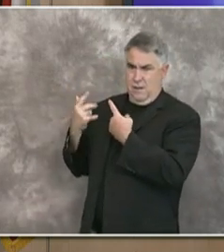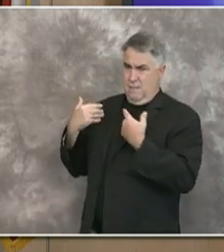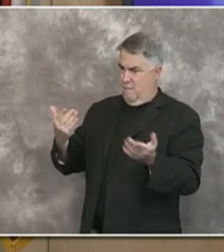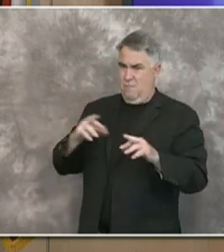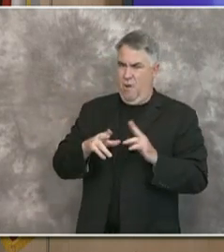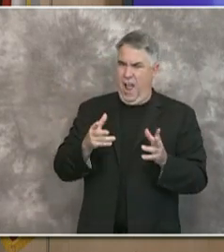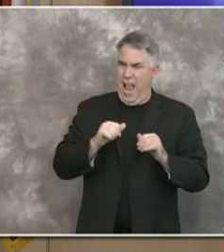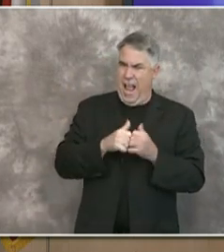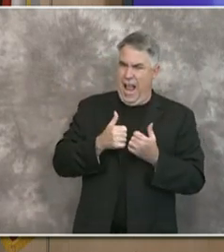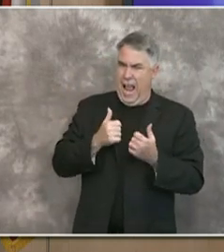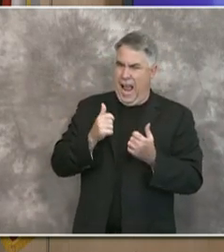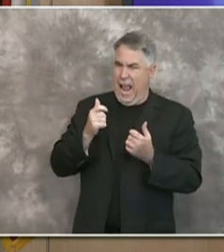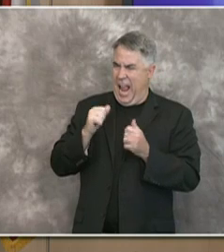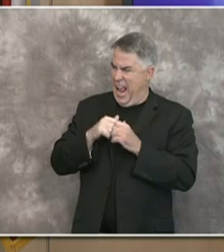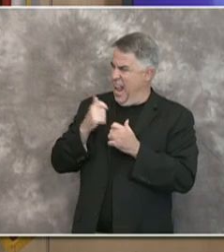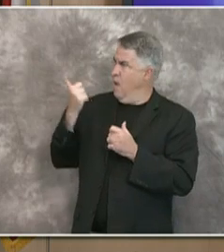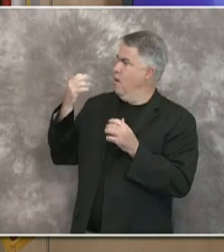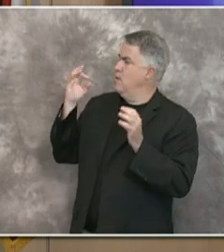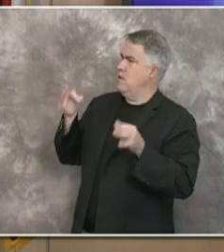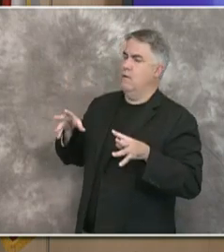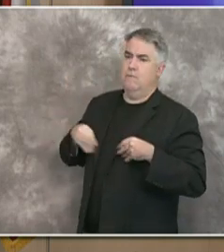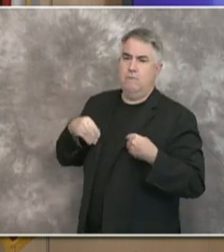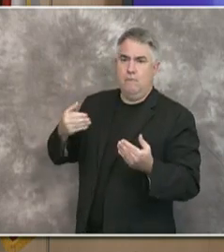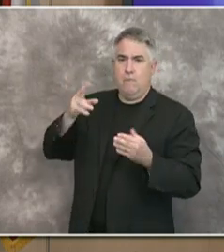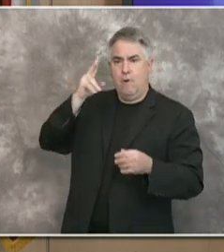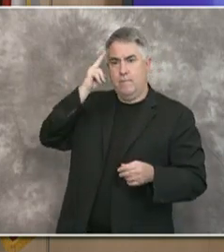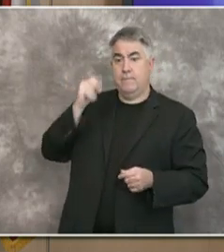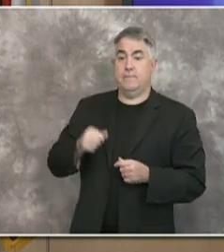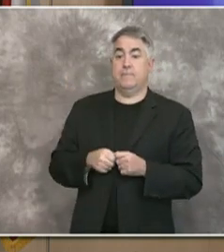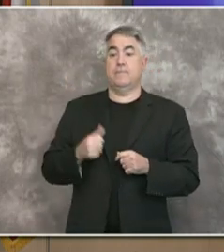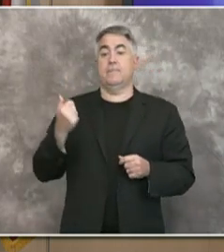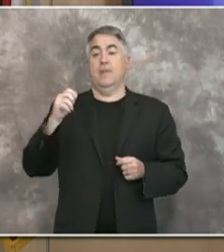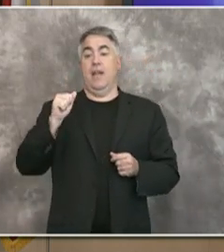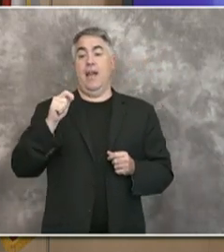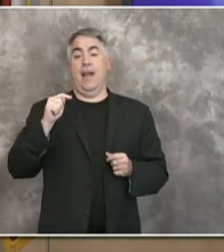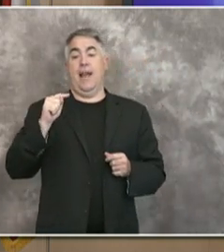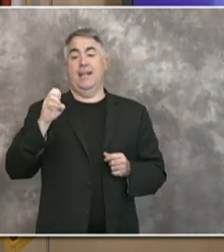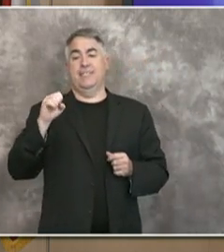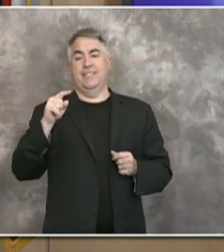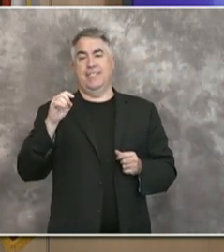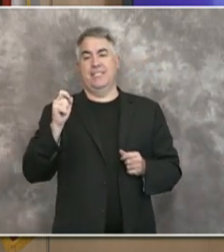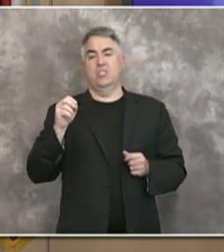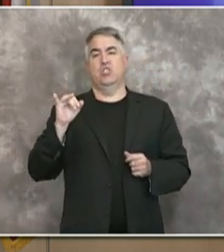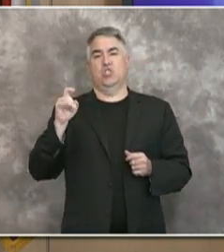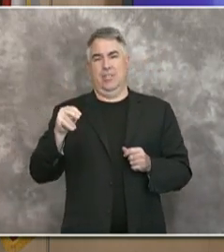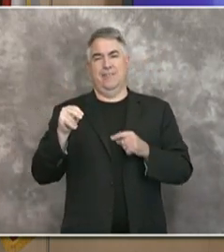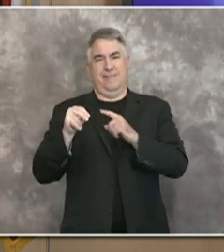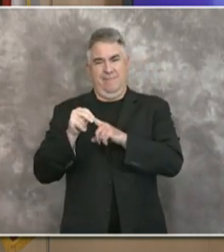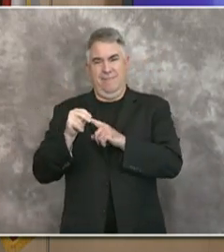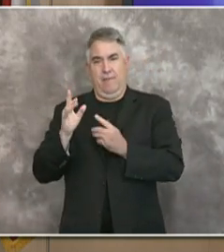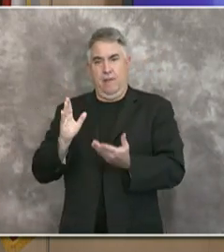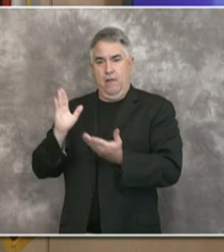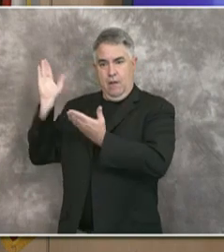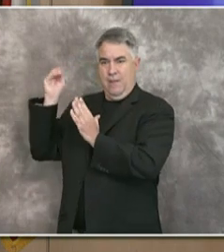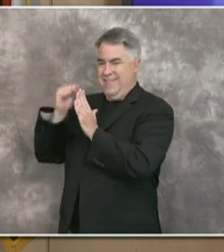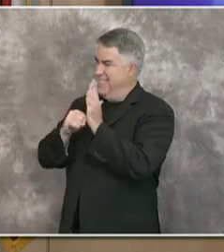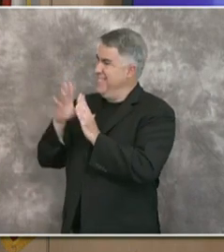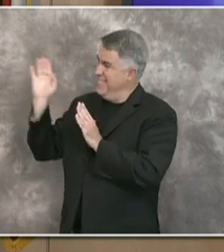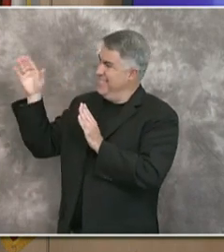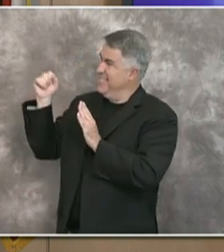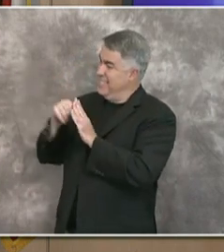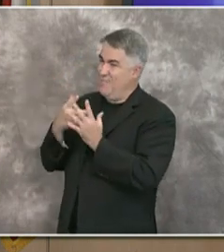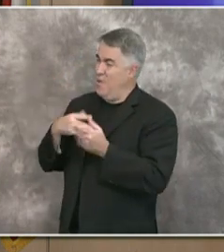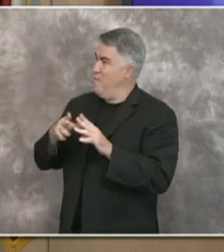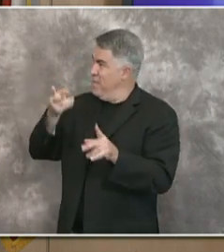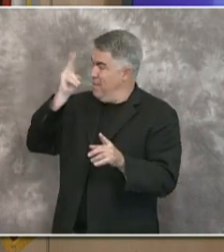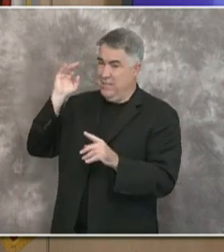in our what we called our attestation to the state, which is where we outlined the metrics, many of which they requested to show that